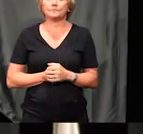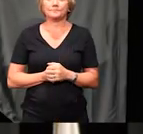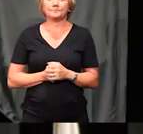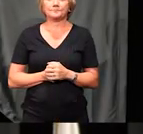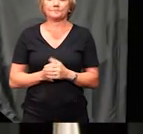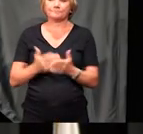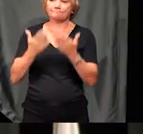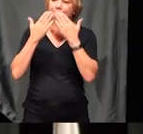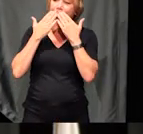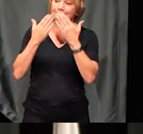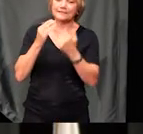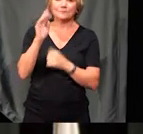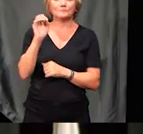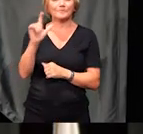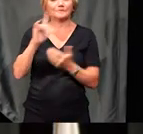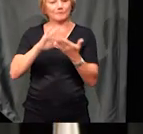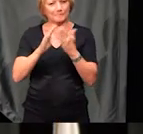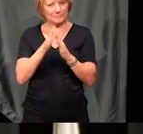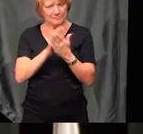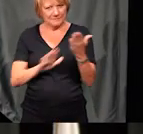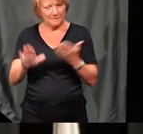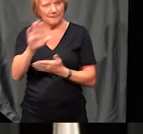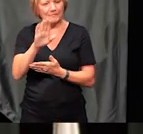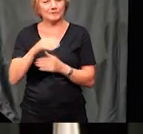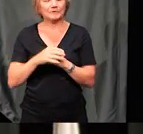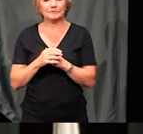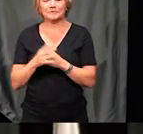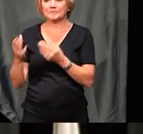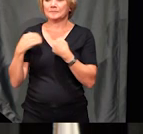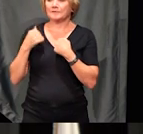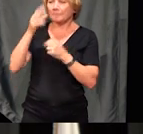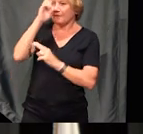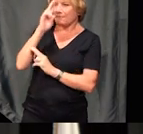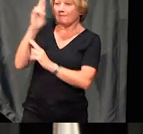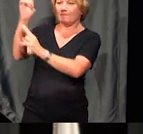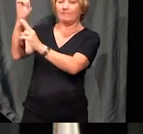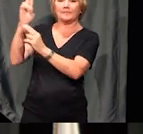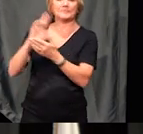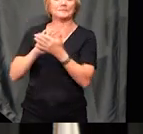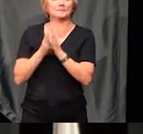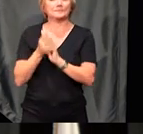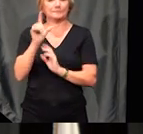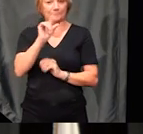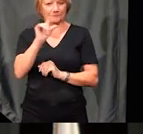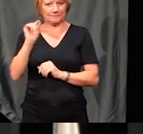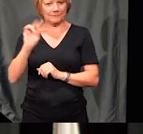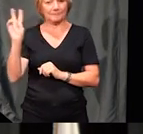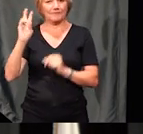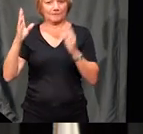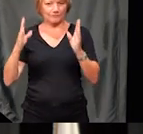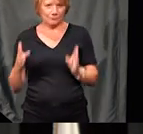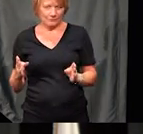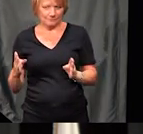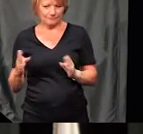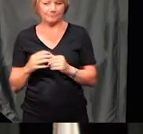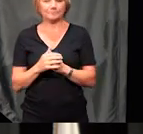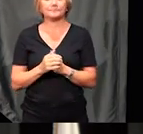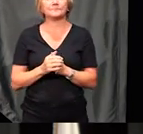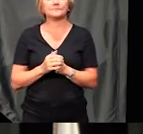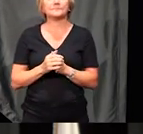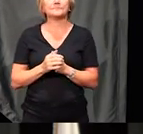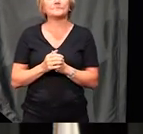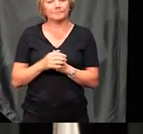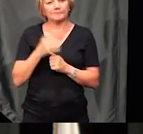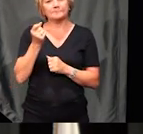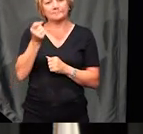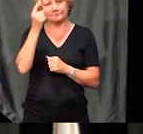Thank you, Bristol Community College, for providing me with the honor of being the 2020 valedictorian. Although the